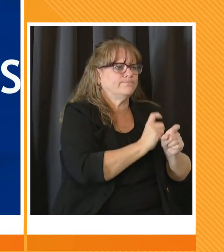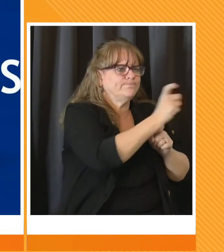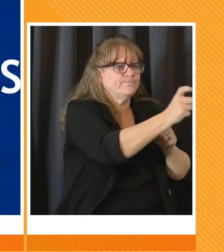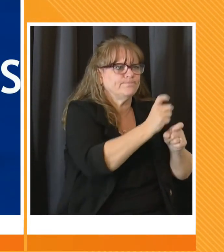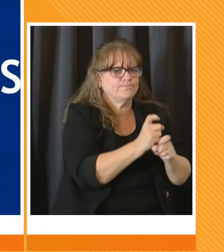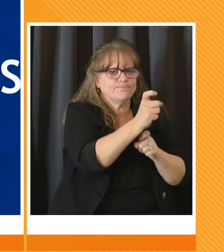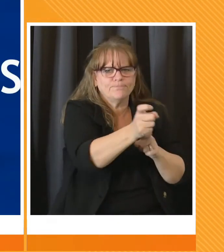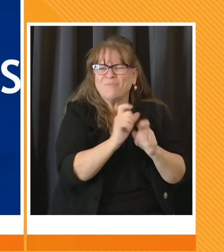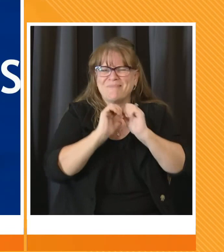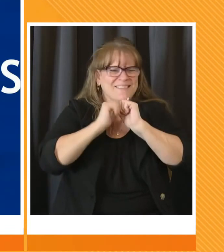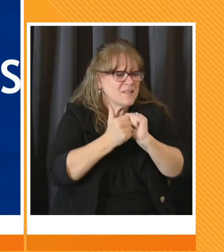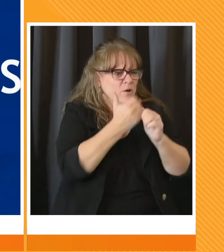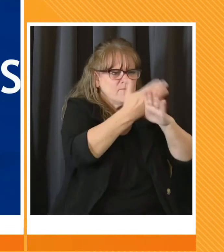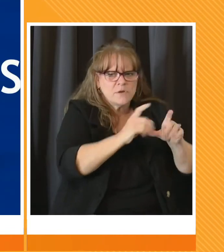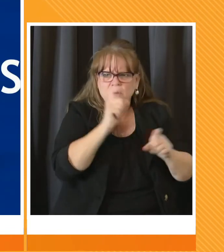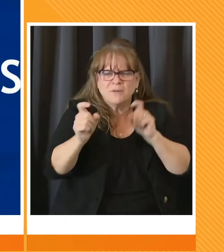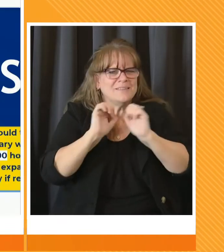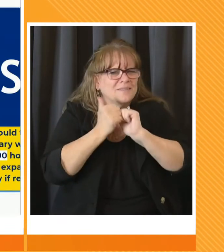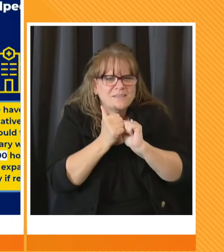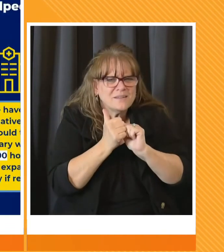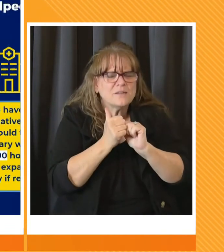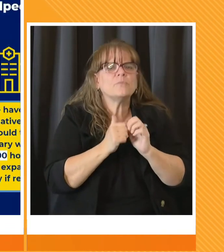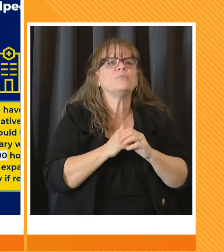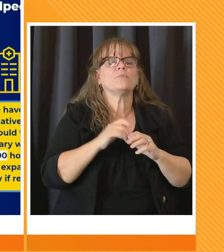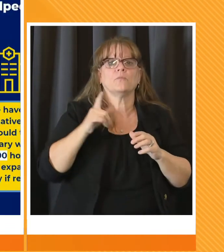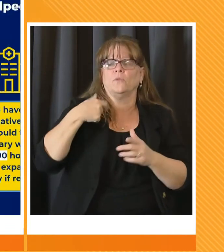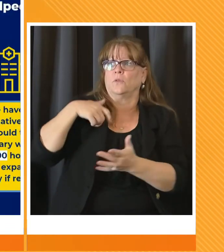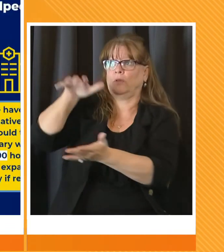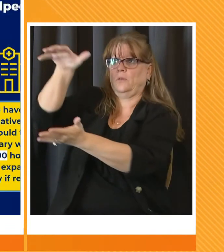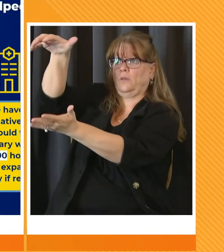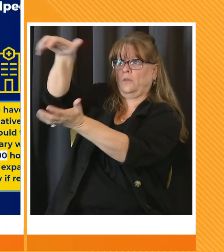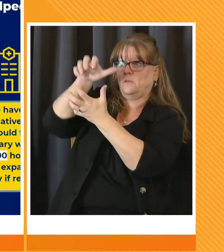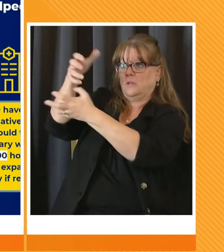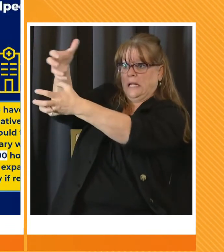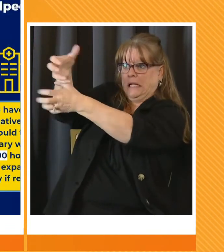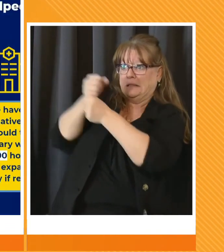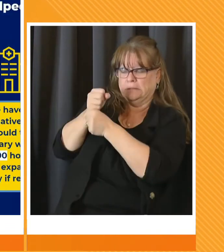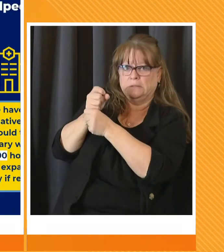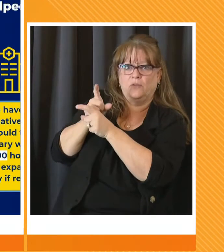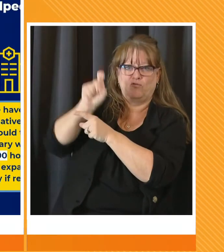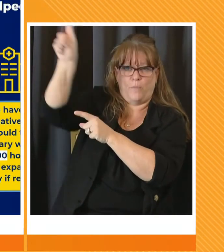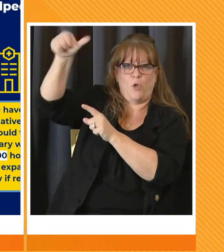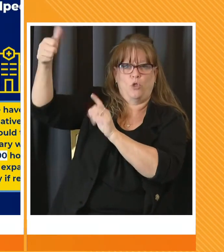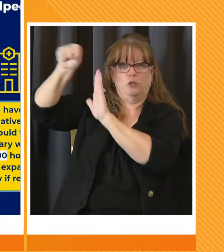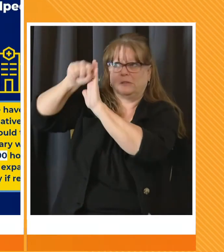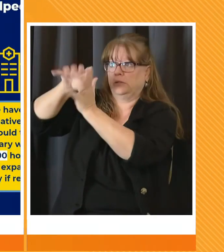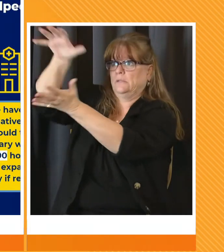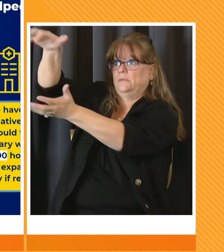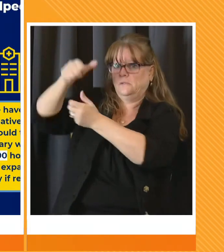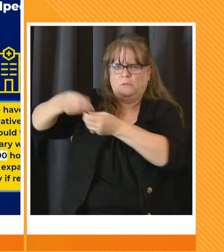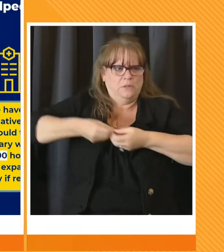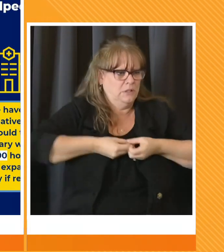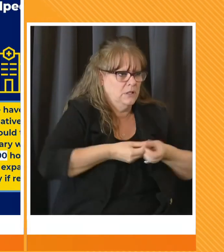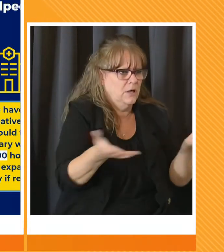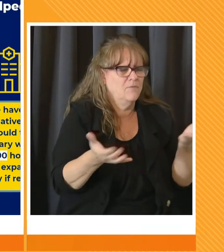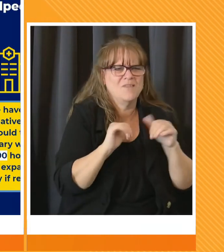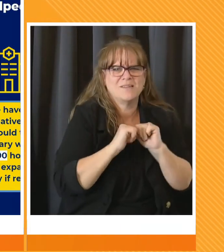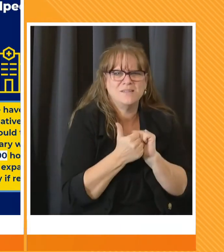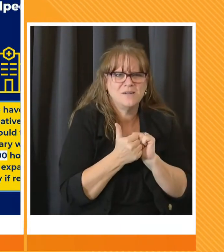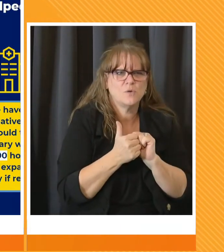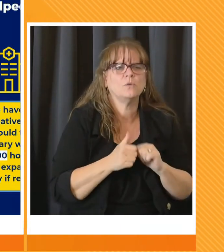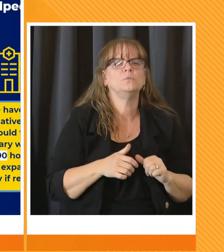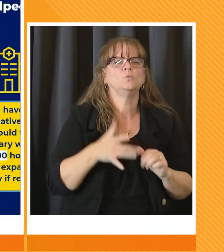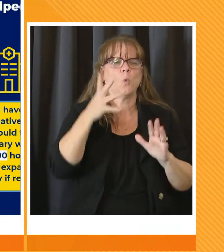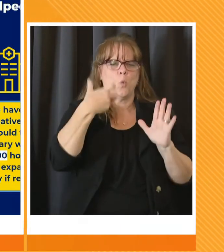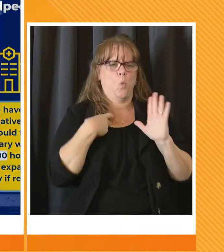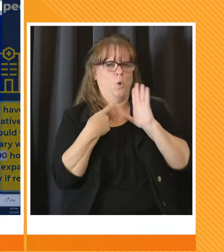administering vaccine. So on the next slide, I will provide you just with kind of some level setting and an overview of how far